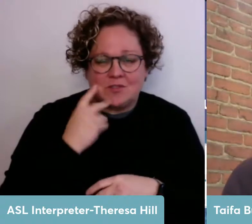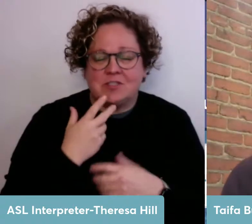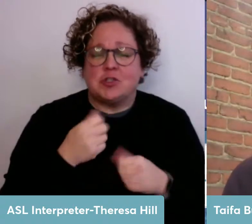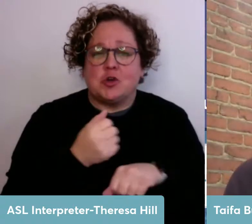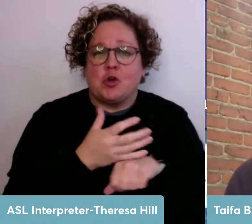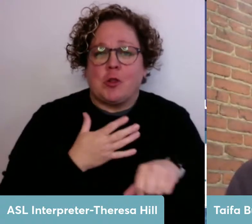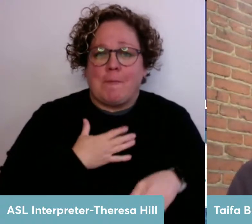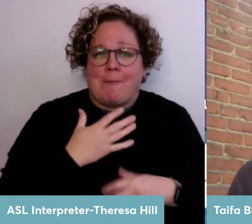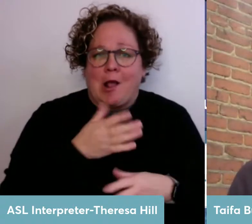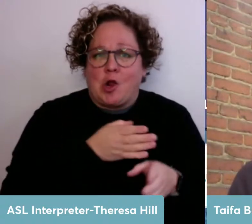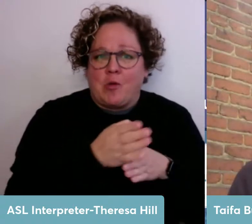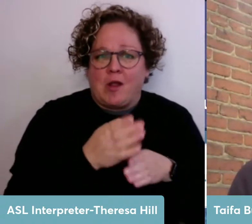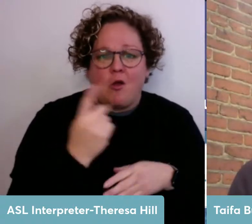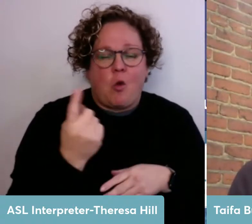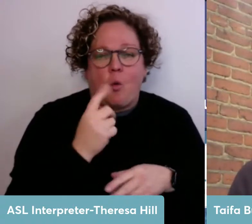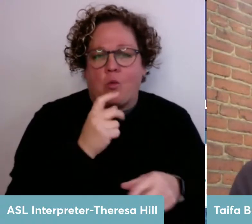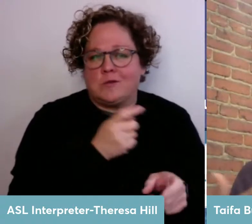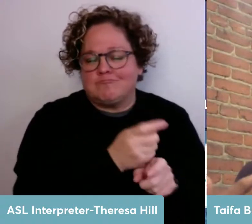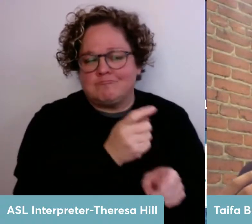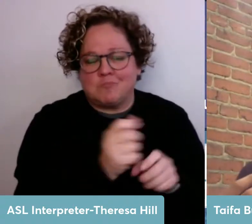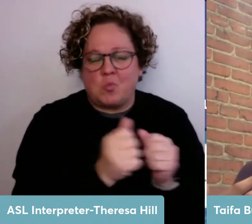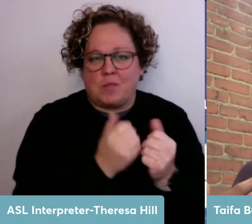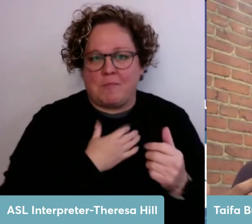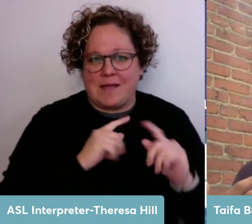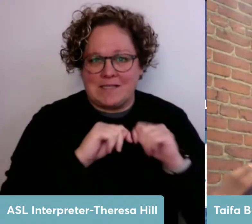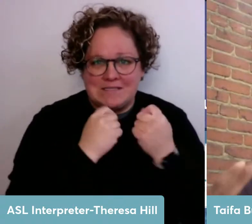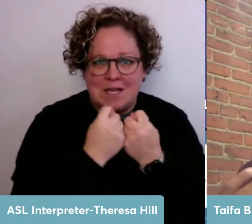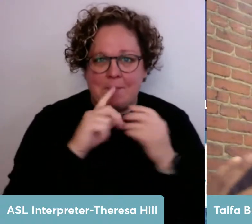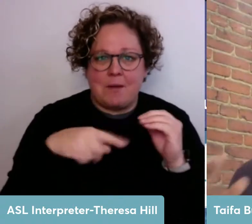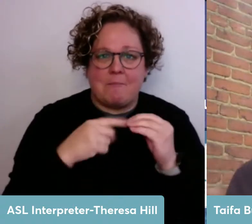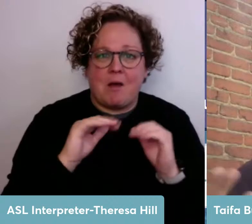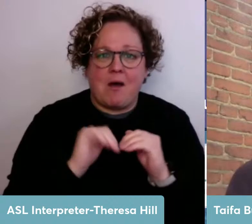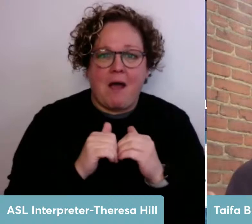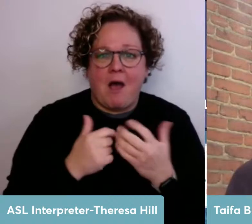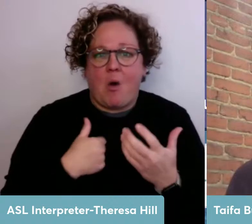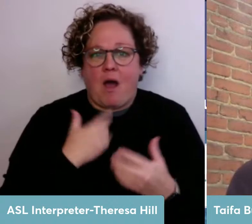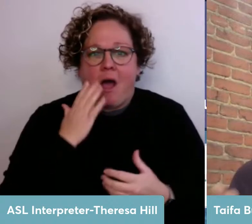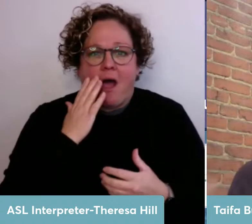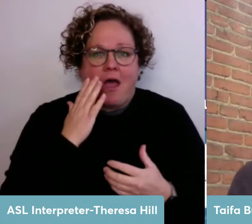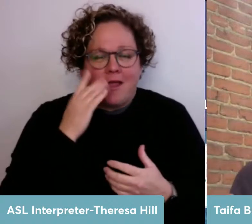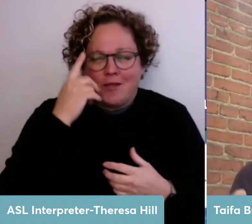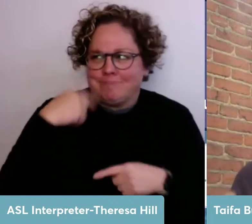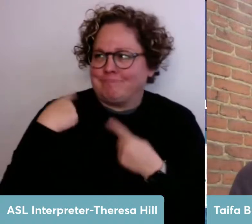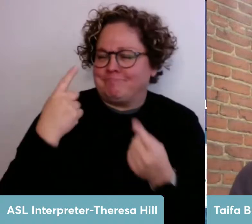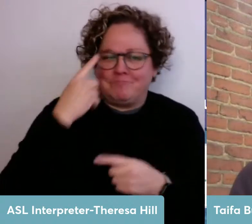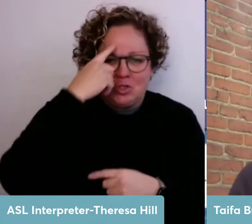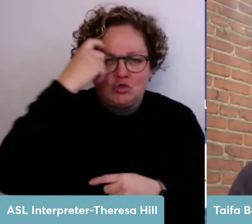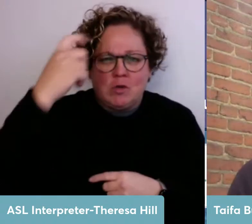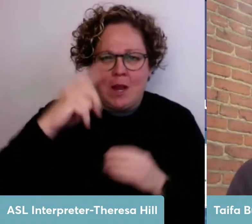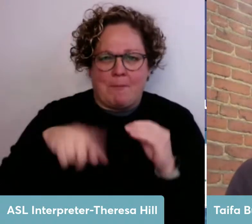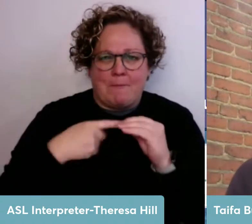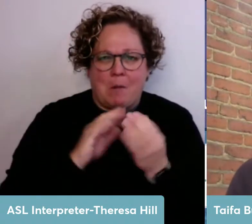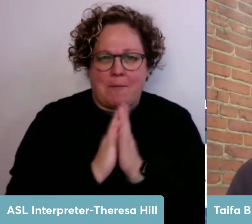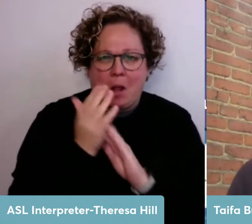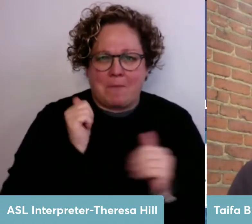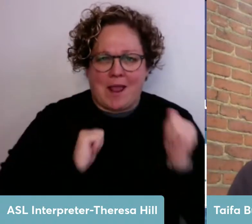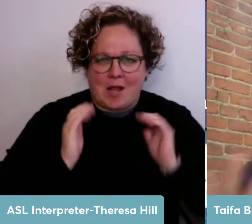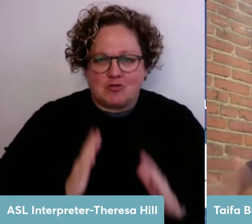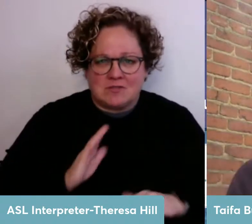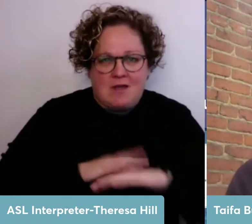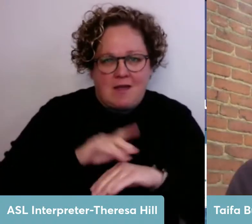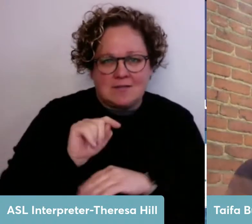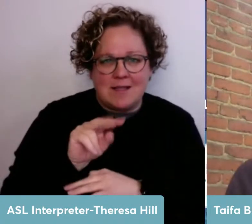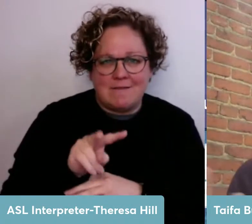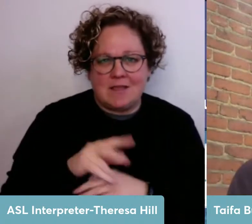would joke with my team about how I dreamed of being an actress on TV. And I'd